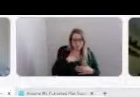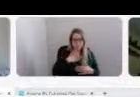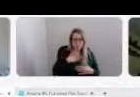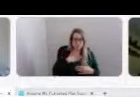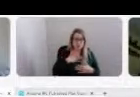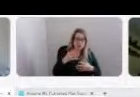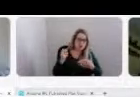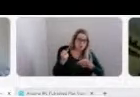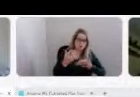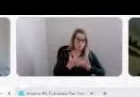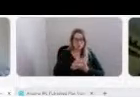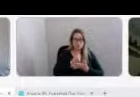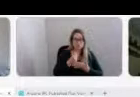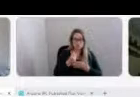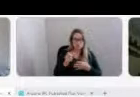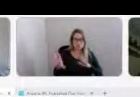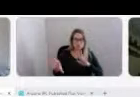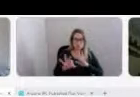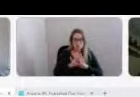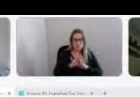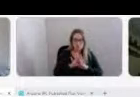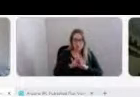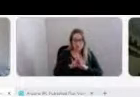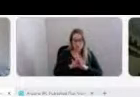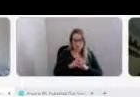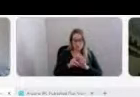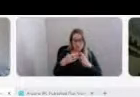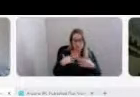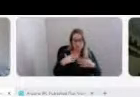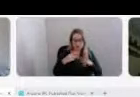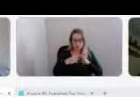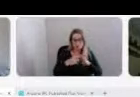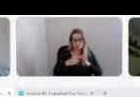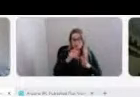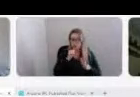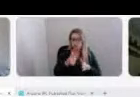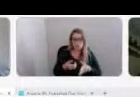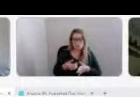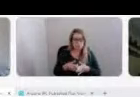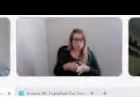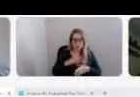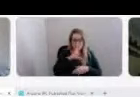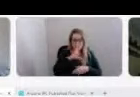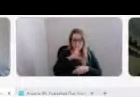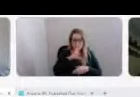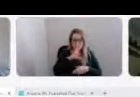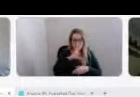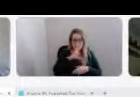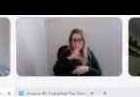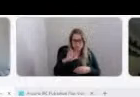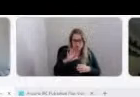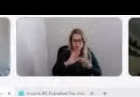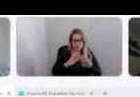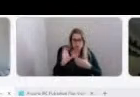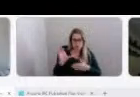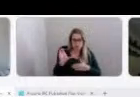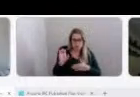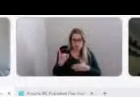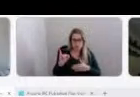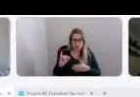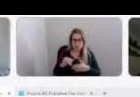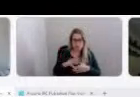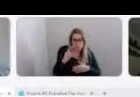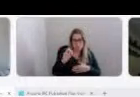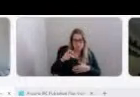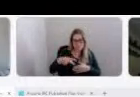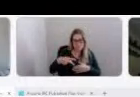chance an opportunity to elect a like-minded representative they do not even include me in my community of interest the map